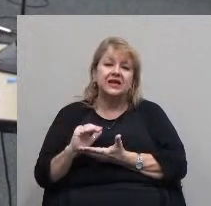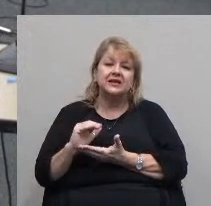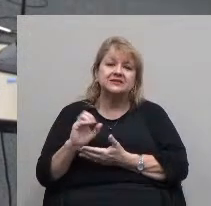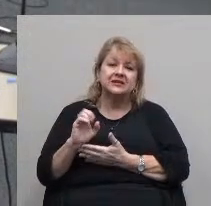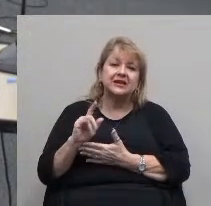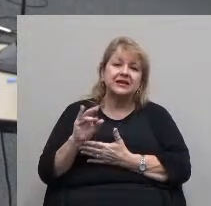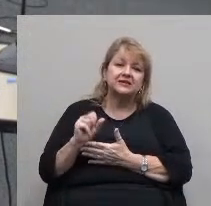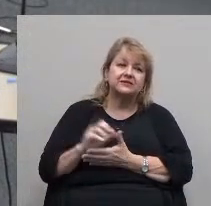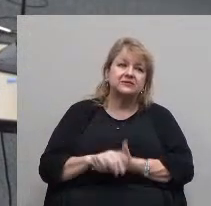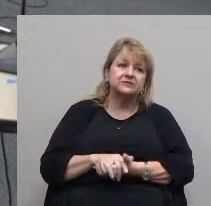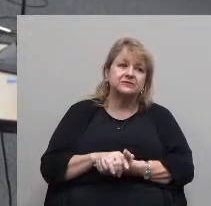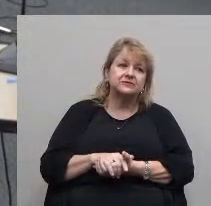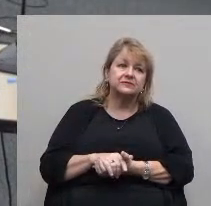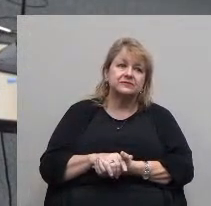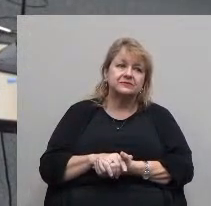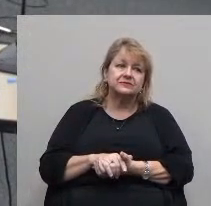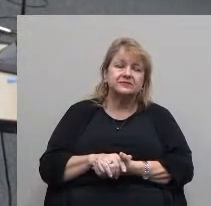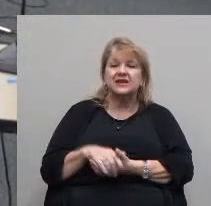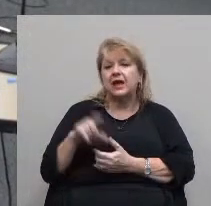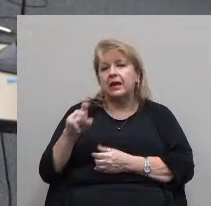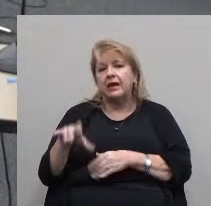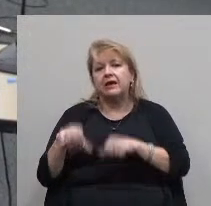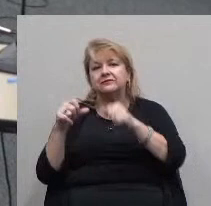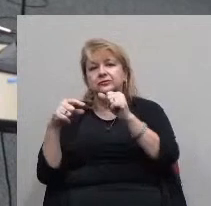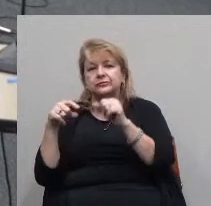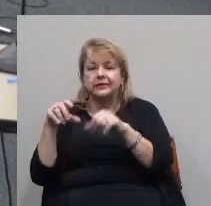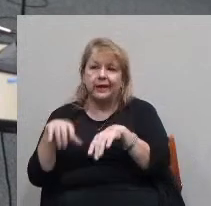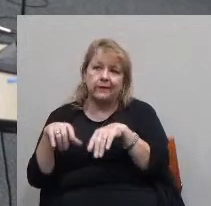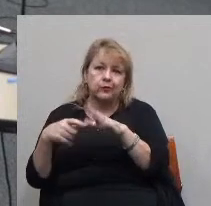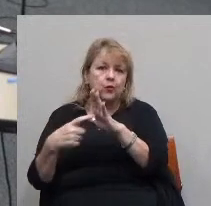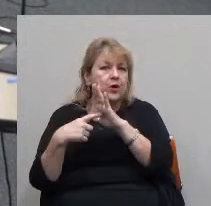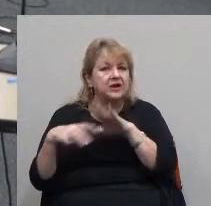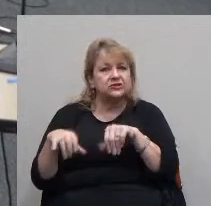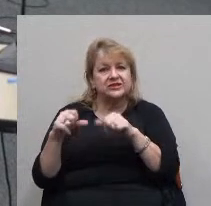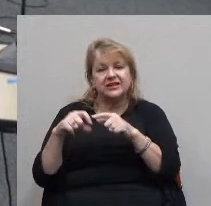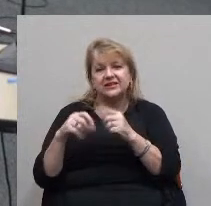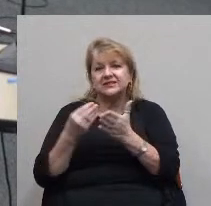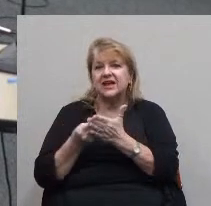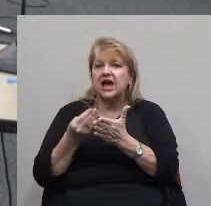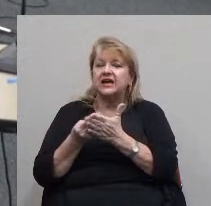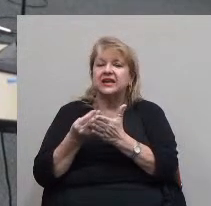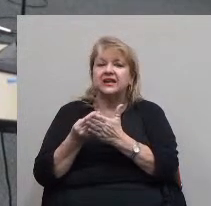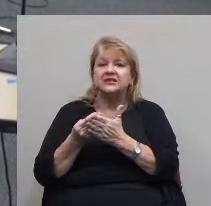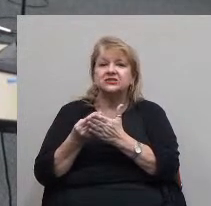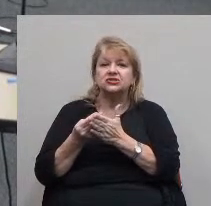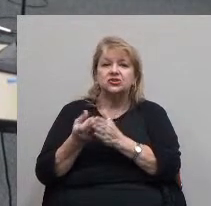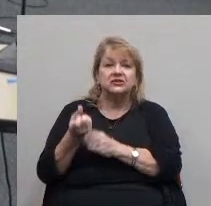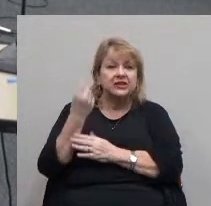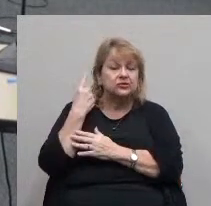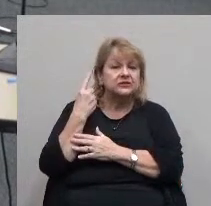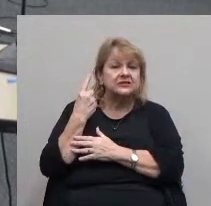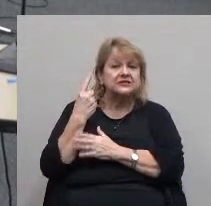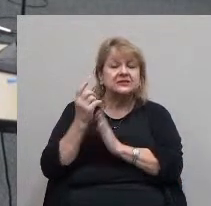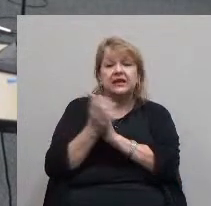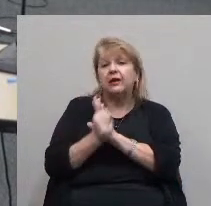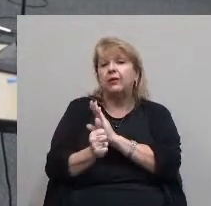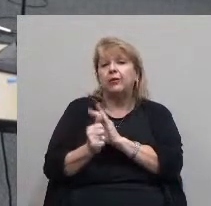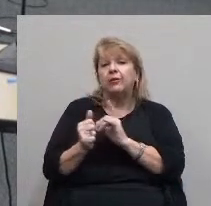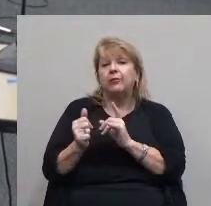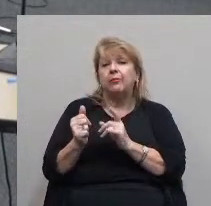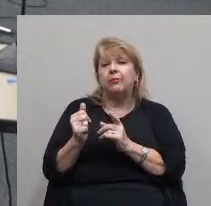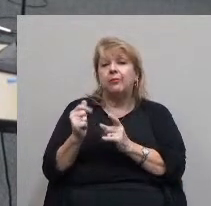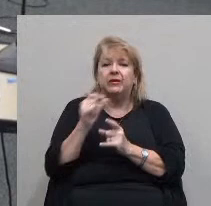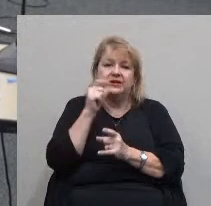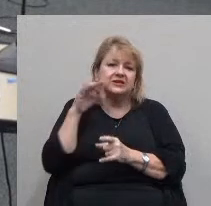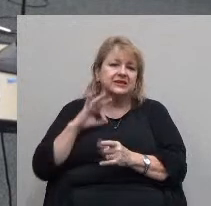say, okay, one of these things, now you're gonna take the financial literacy, it doesn't count for anything, it's gonna knock out these other